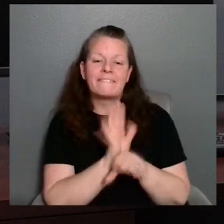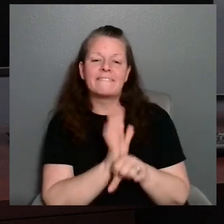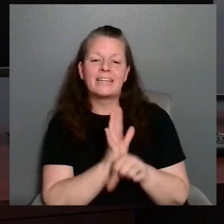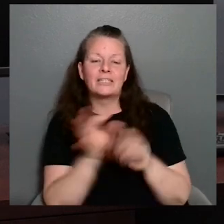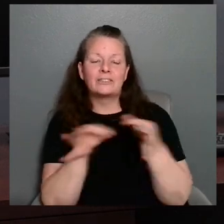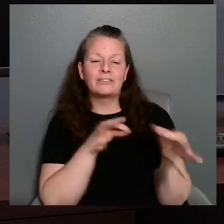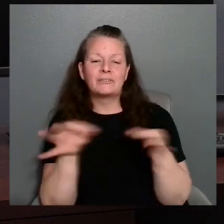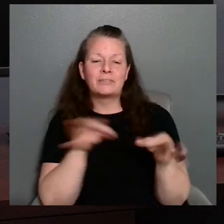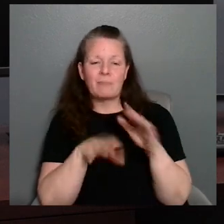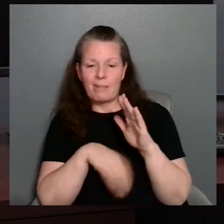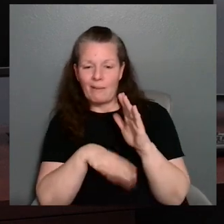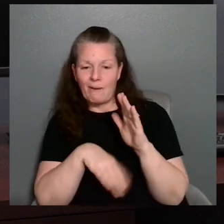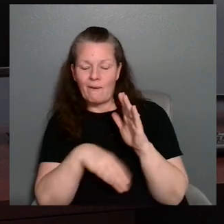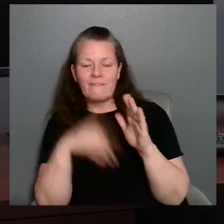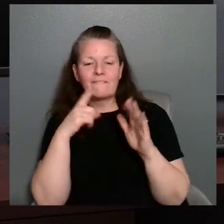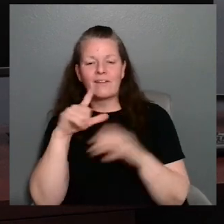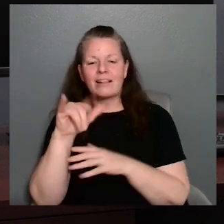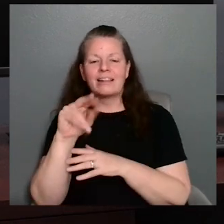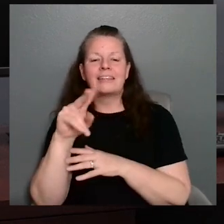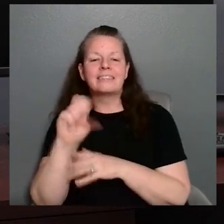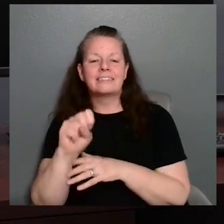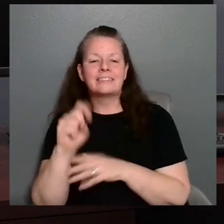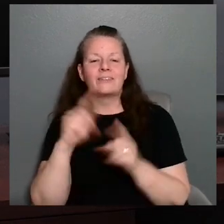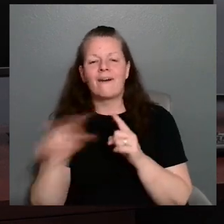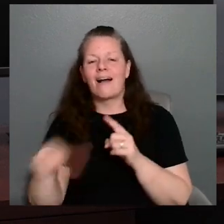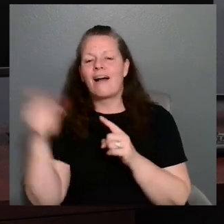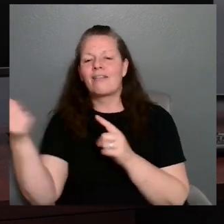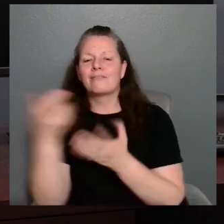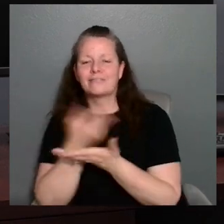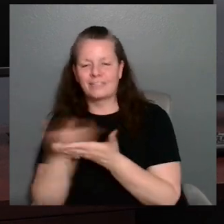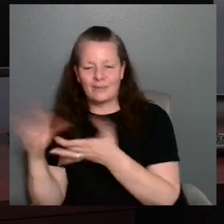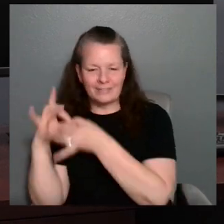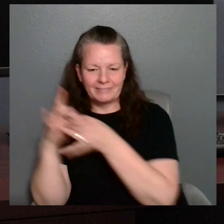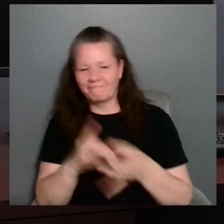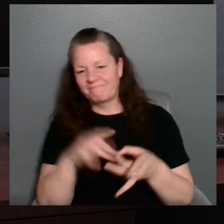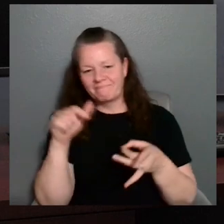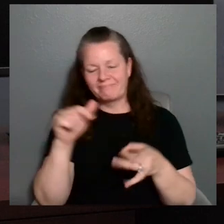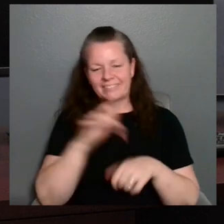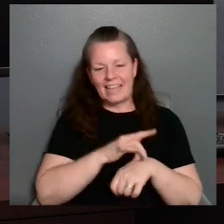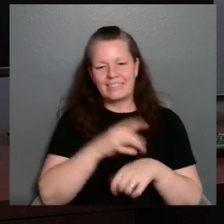look in the video description below for links to the other